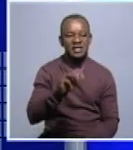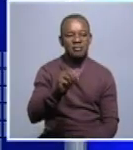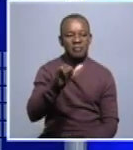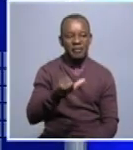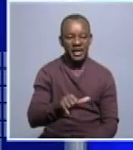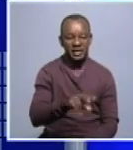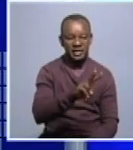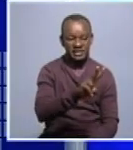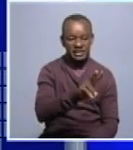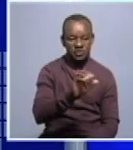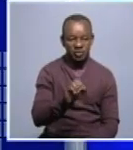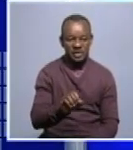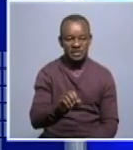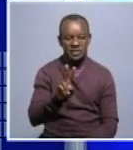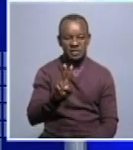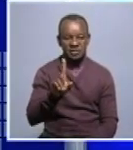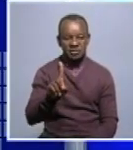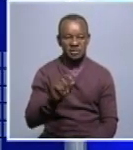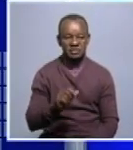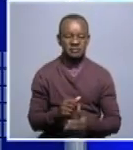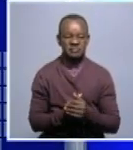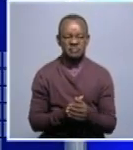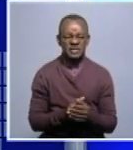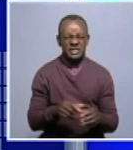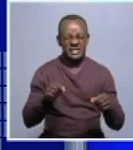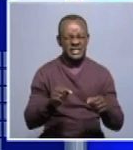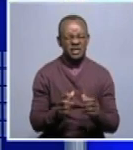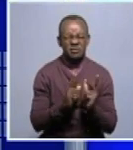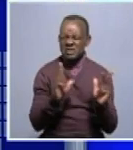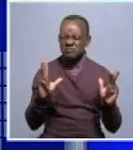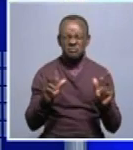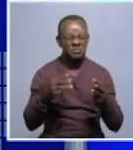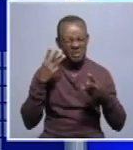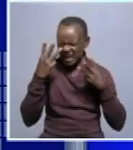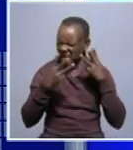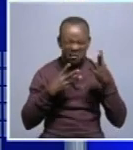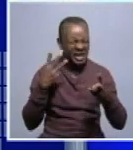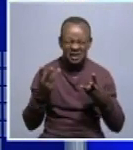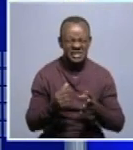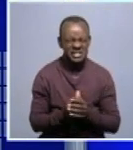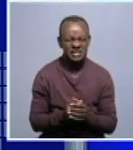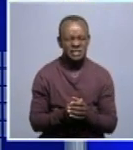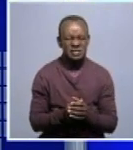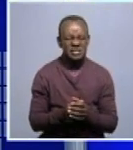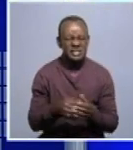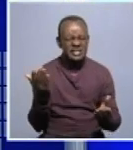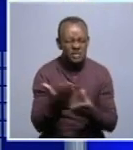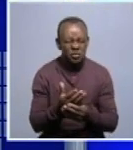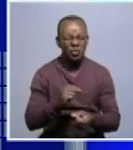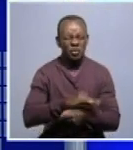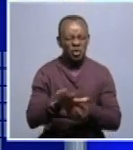latest, has caused a lot of concern. How exactly does it differ from the current